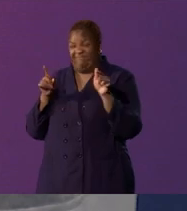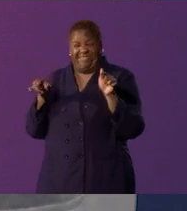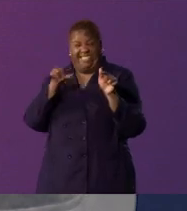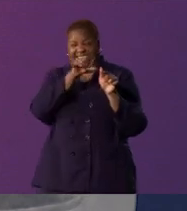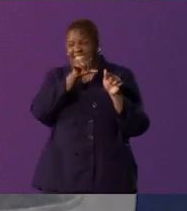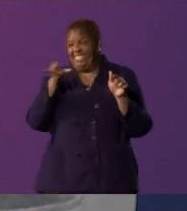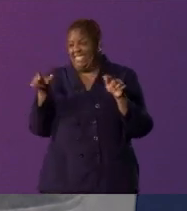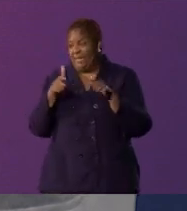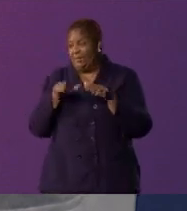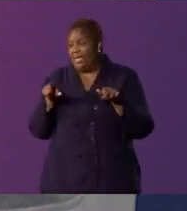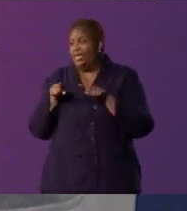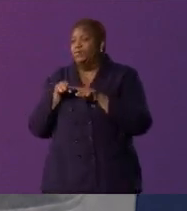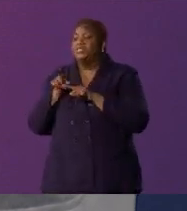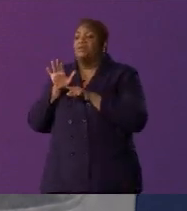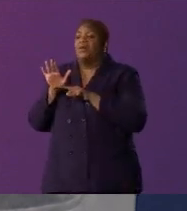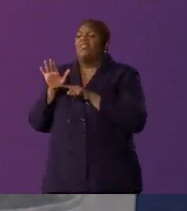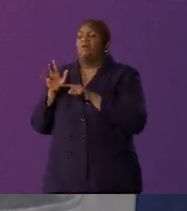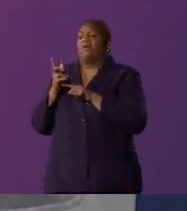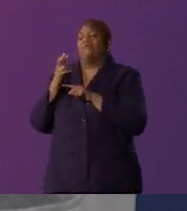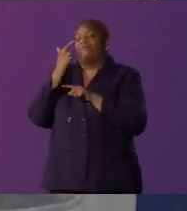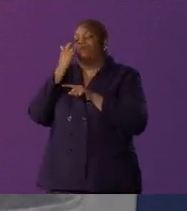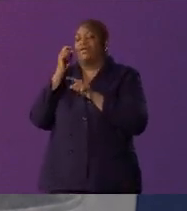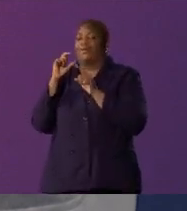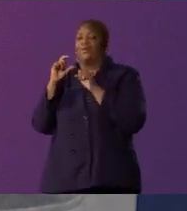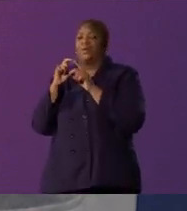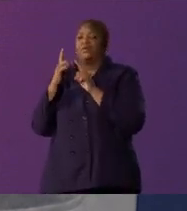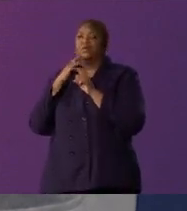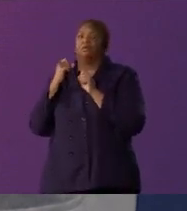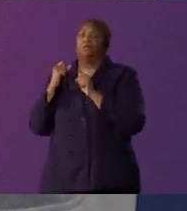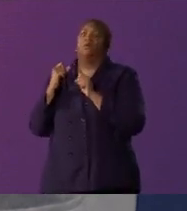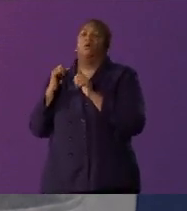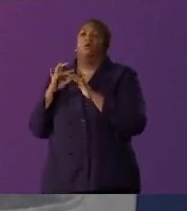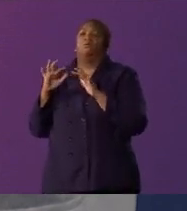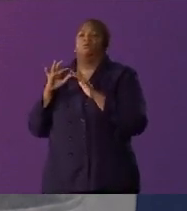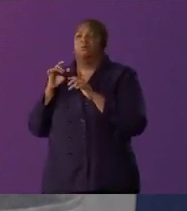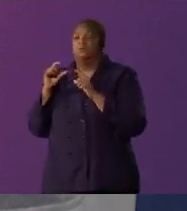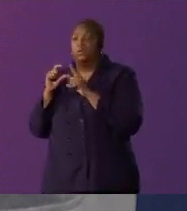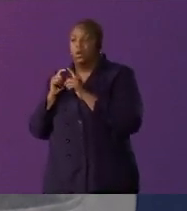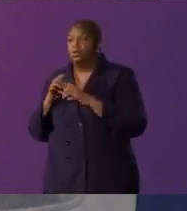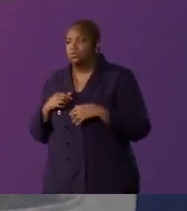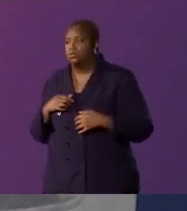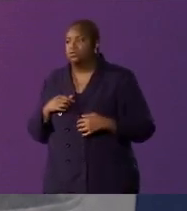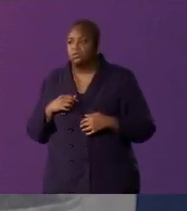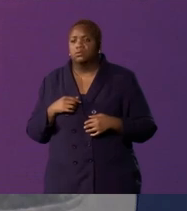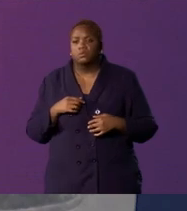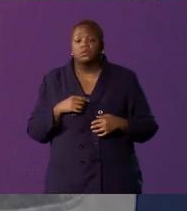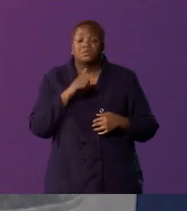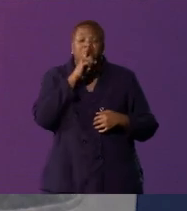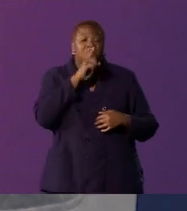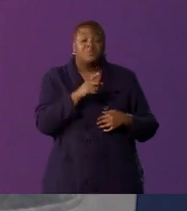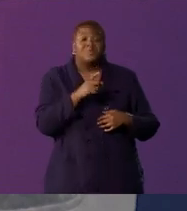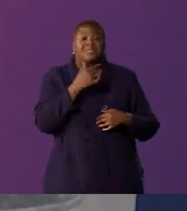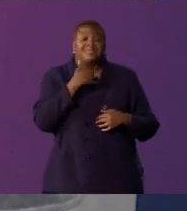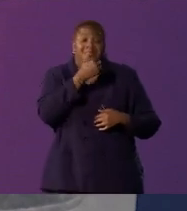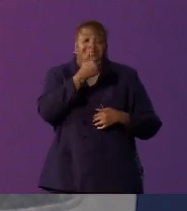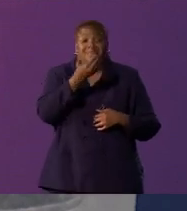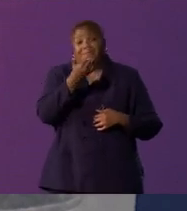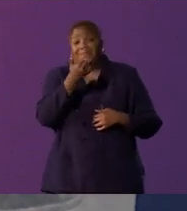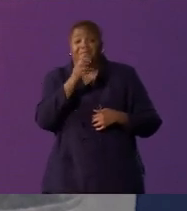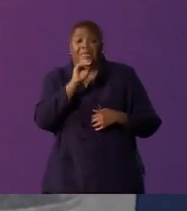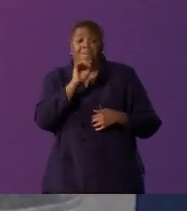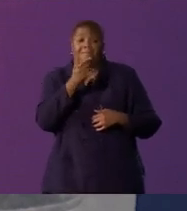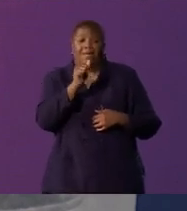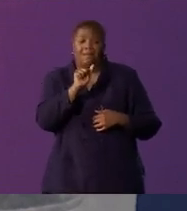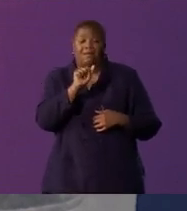language, except they use funny words or profound words. So there's really 10 or 15 megatrends that are going to